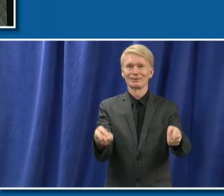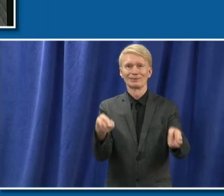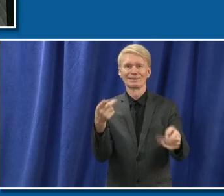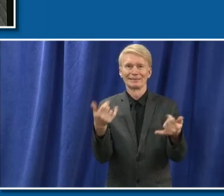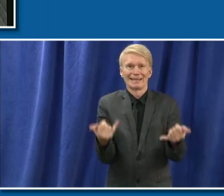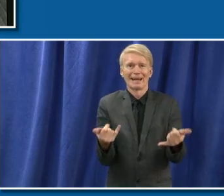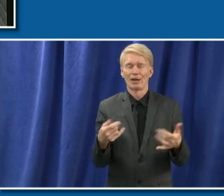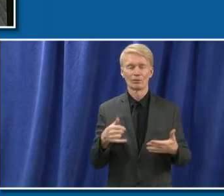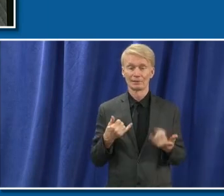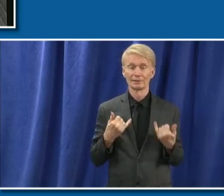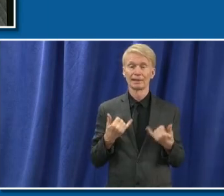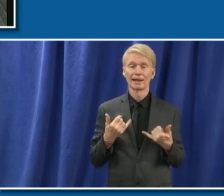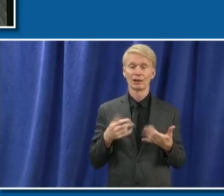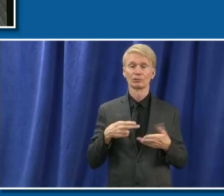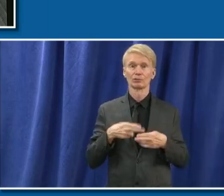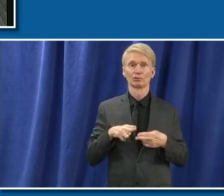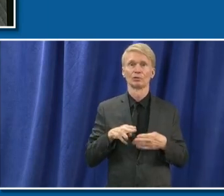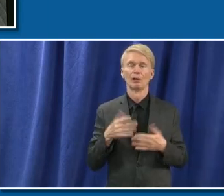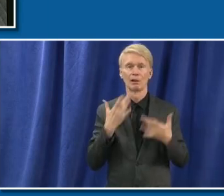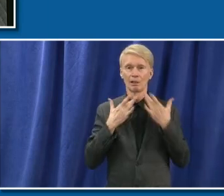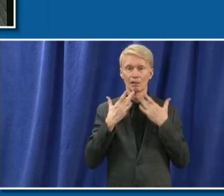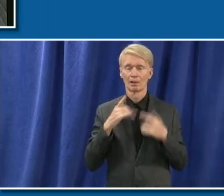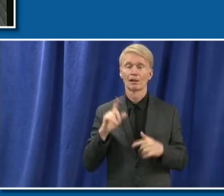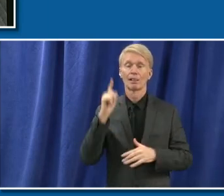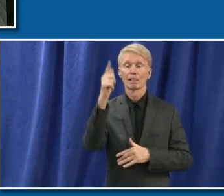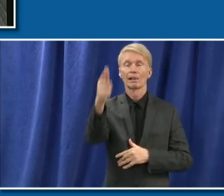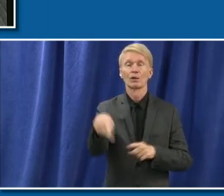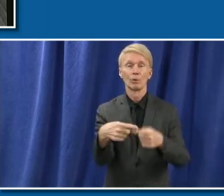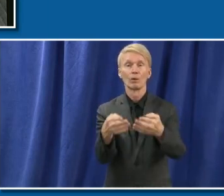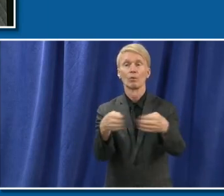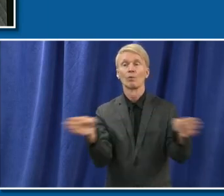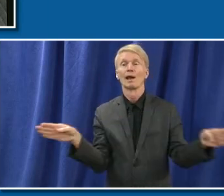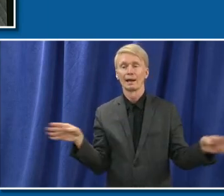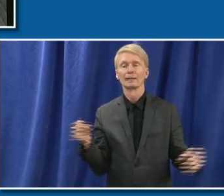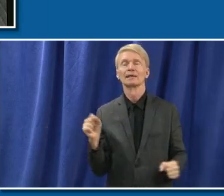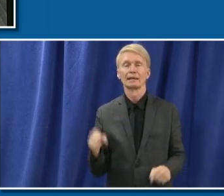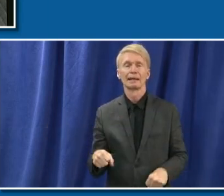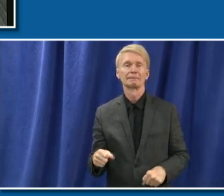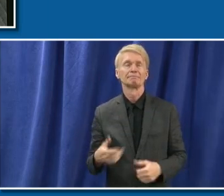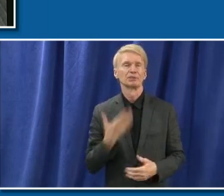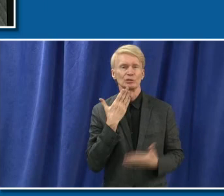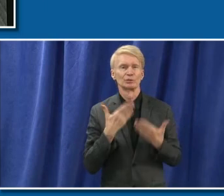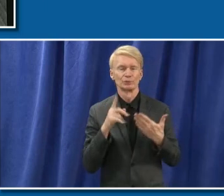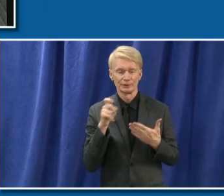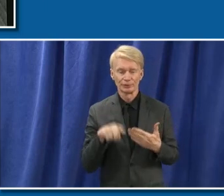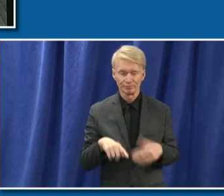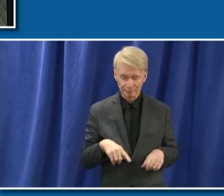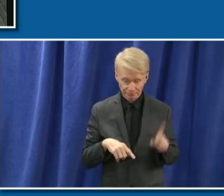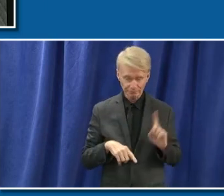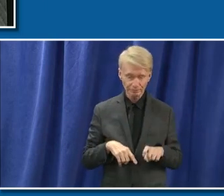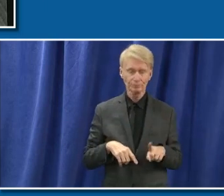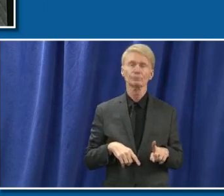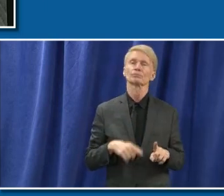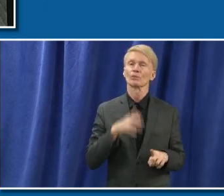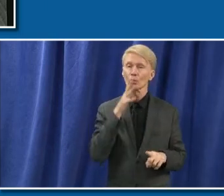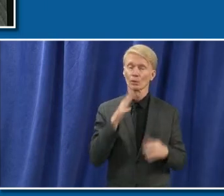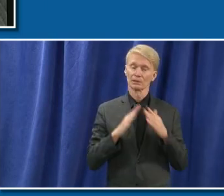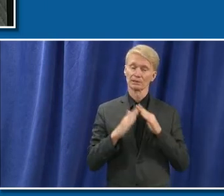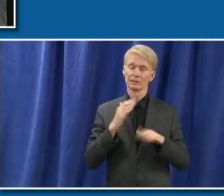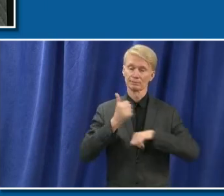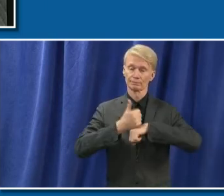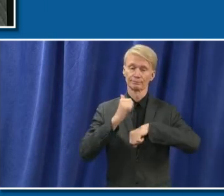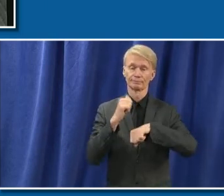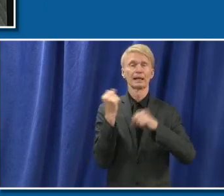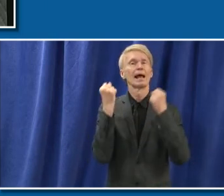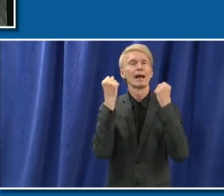when vaccine is very widely available. So good question. Marilyn Samuels, will the city update its website to show how many vaccines